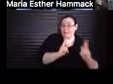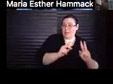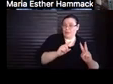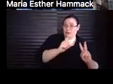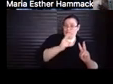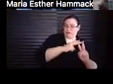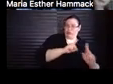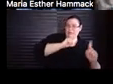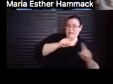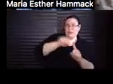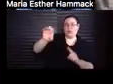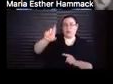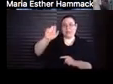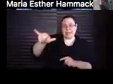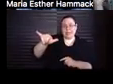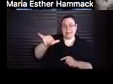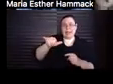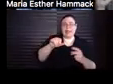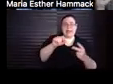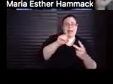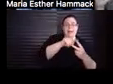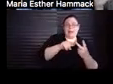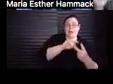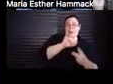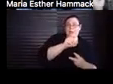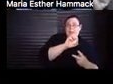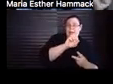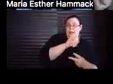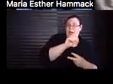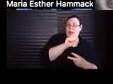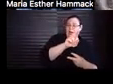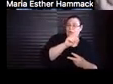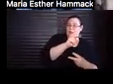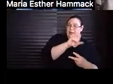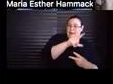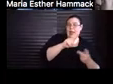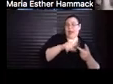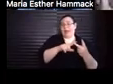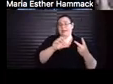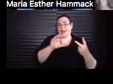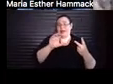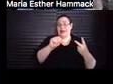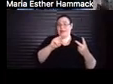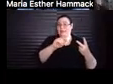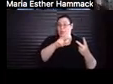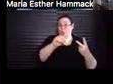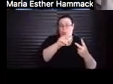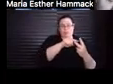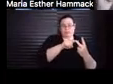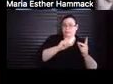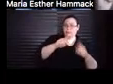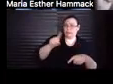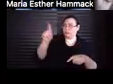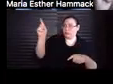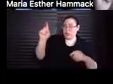Clay, and that was Andres Quintana Roo and Jose Maria Tornel. Quintana Roo and Tornel responded that not only there were no